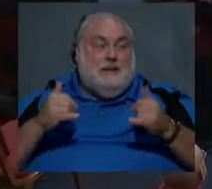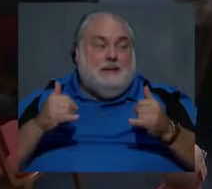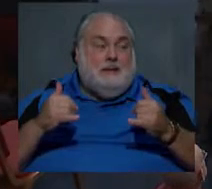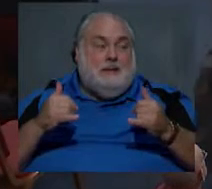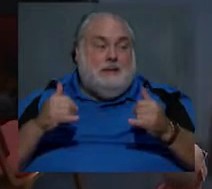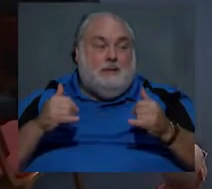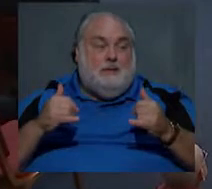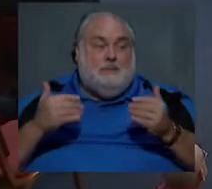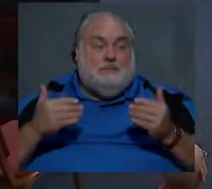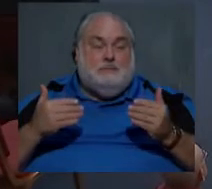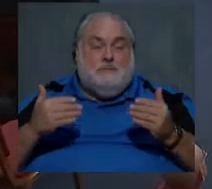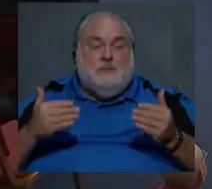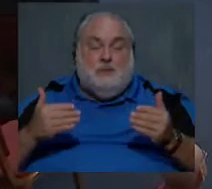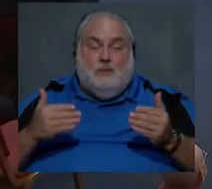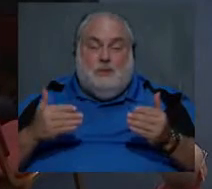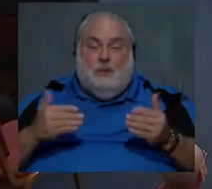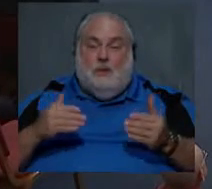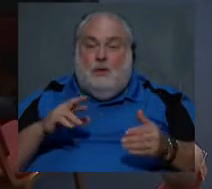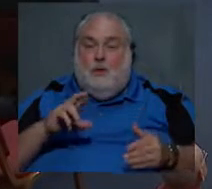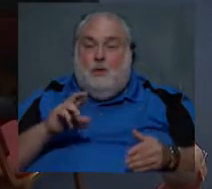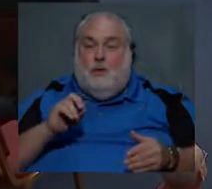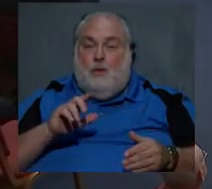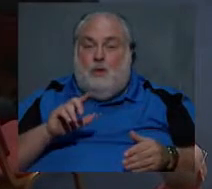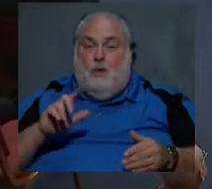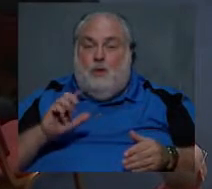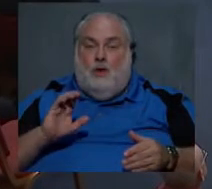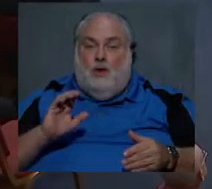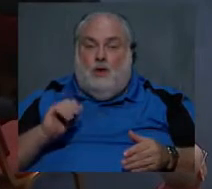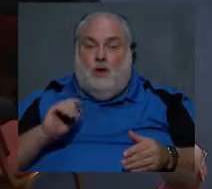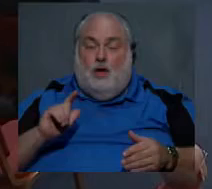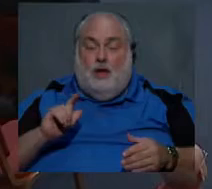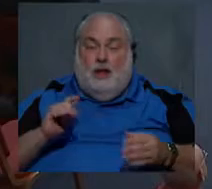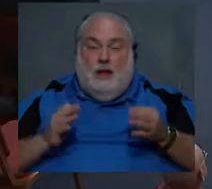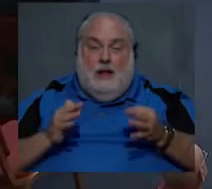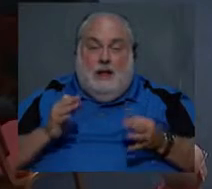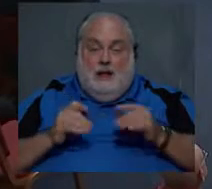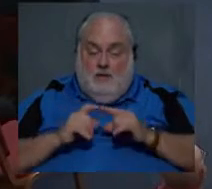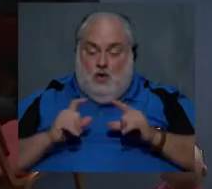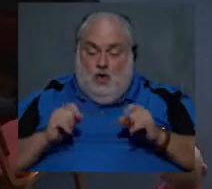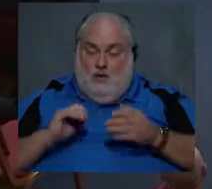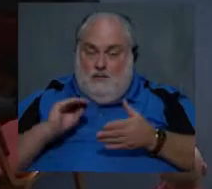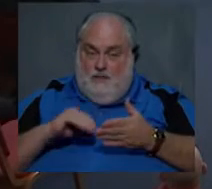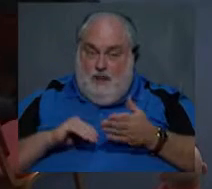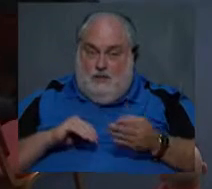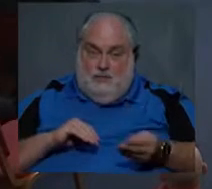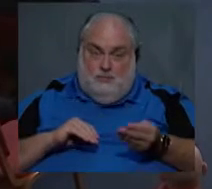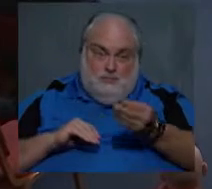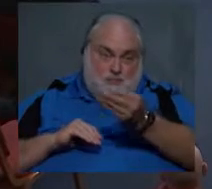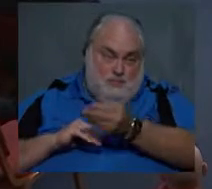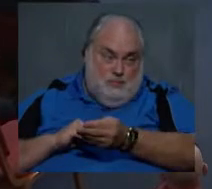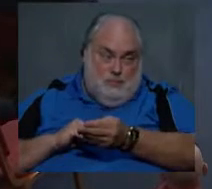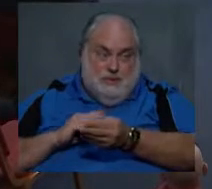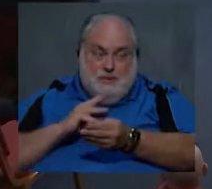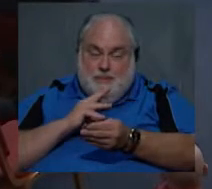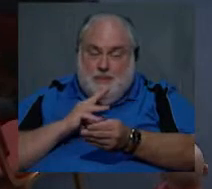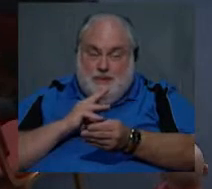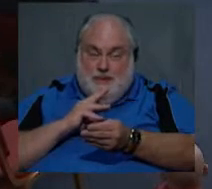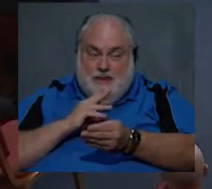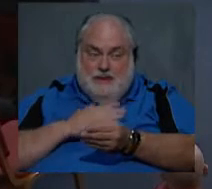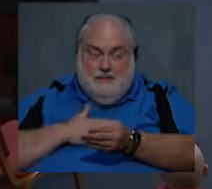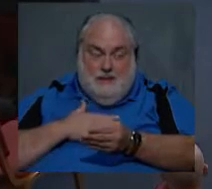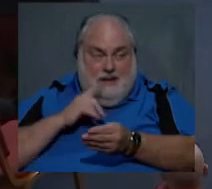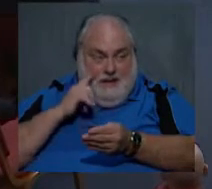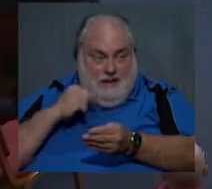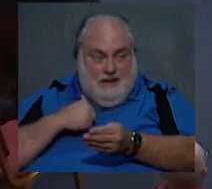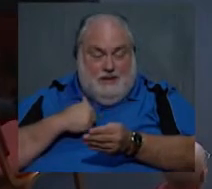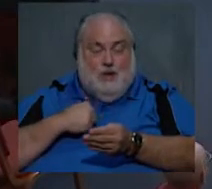we will get started with roll call. And by the way, if you do have a card you want to give me to speak, you